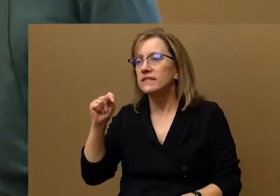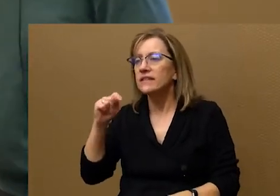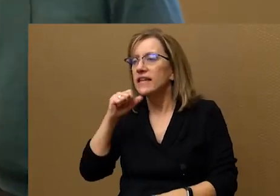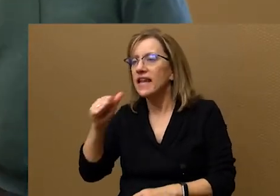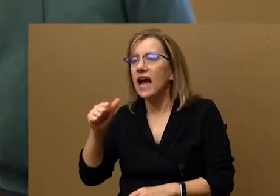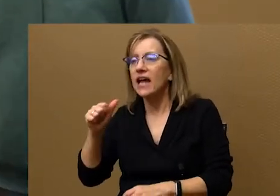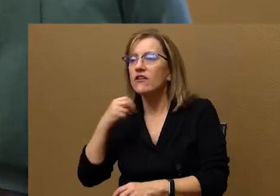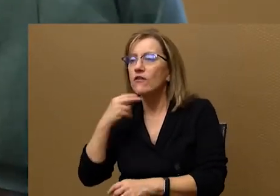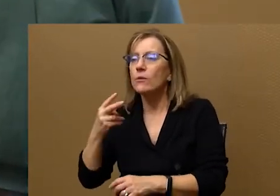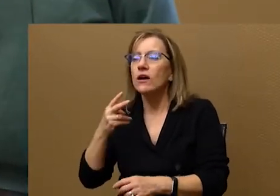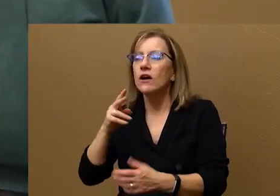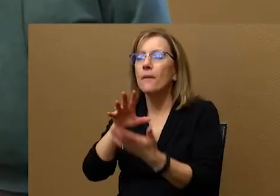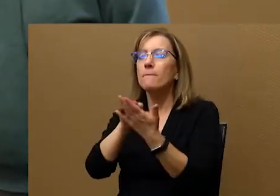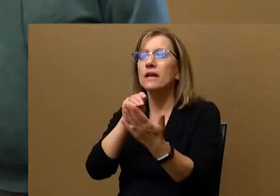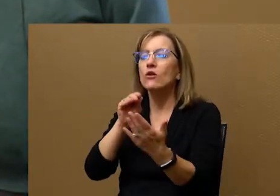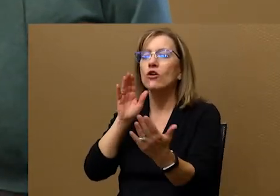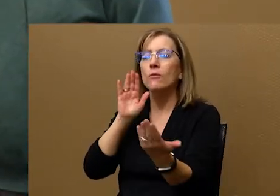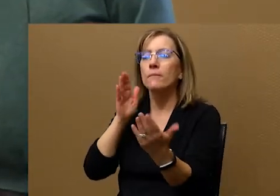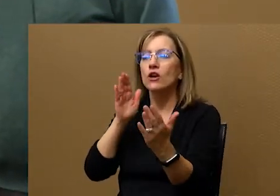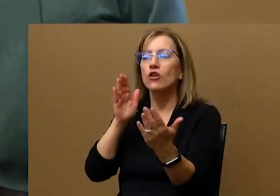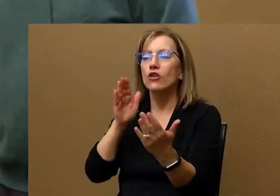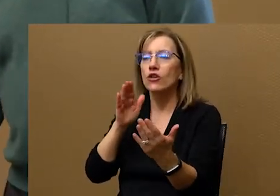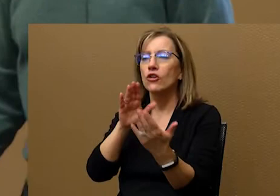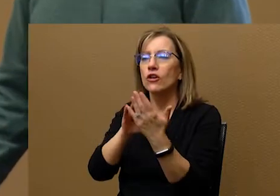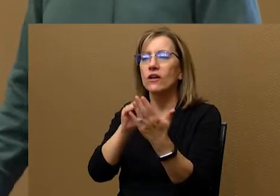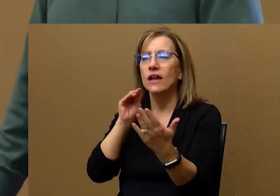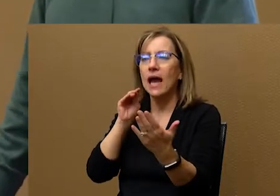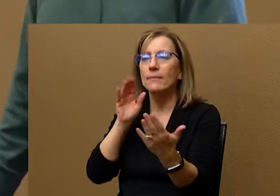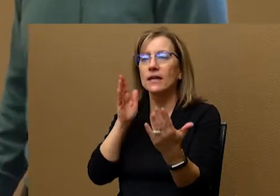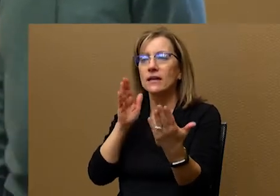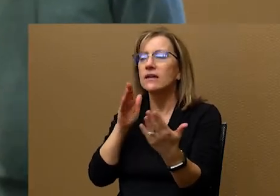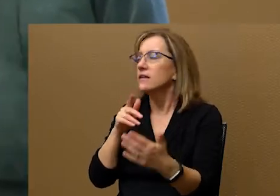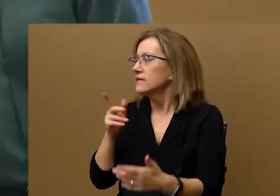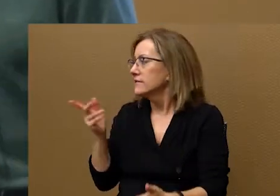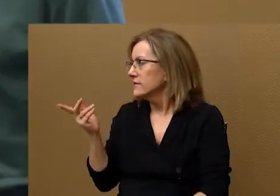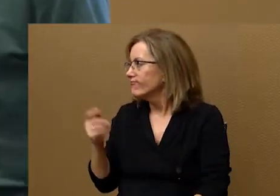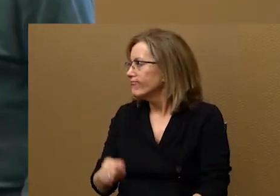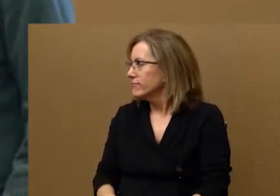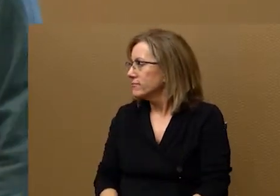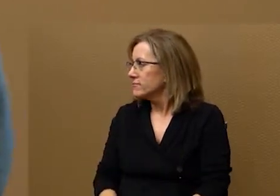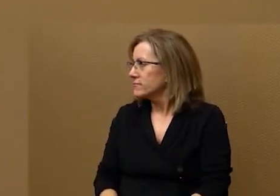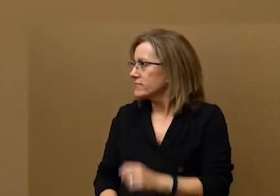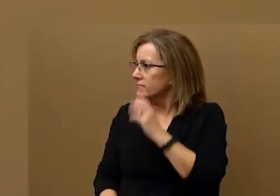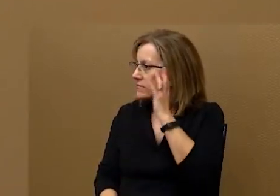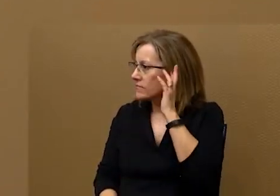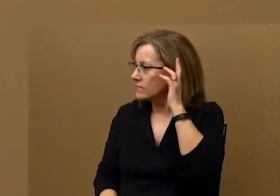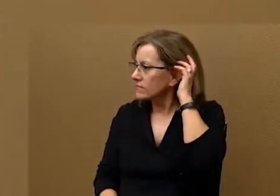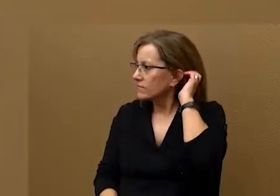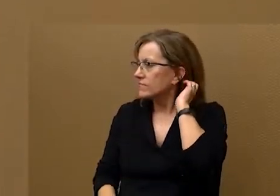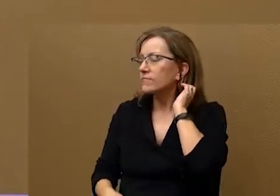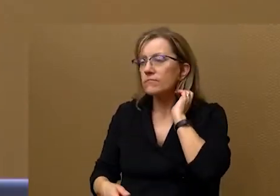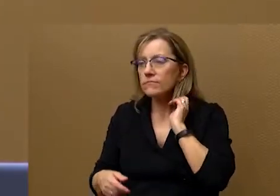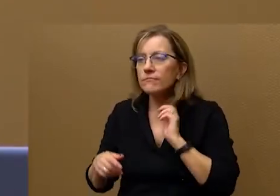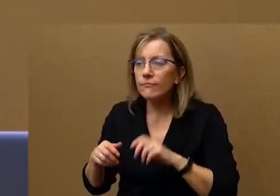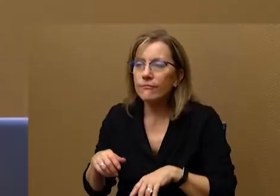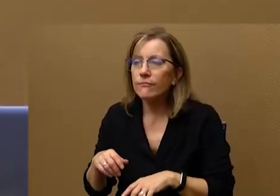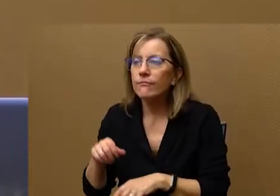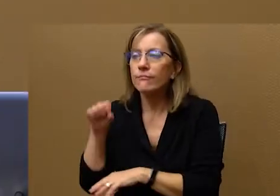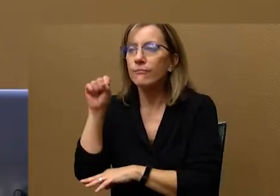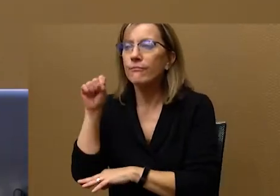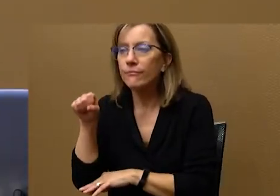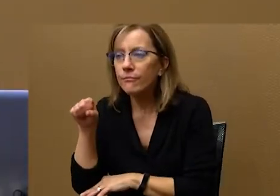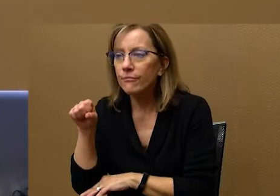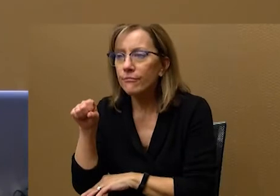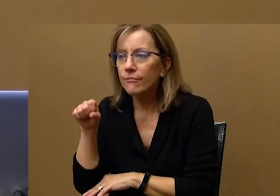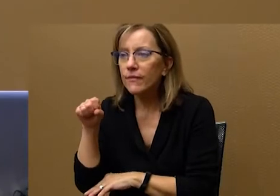non-verbally, right? You know how to do that. You mirror somebody. Maybe, counselors learn this. I don't know how much teachers do. But, you use